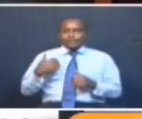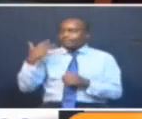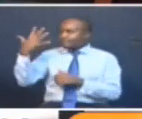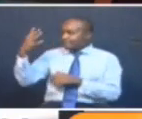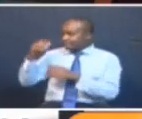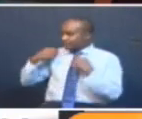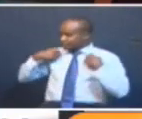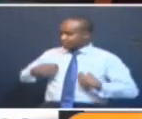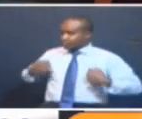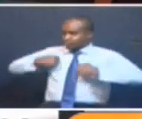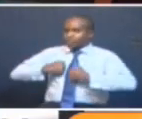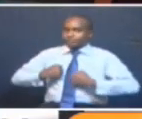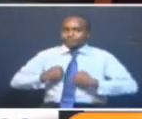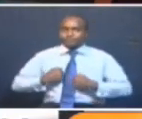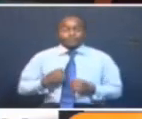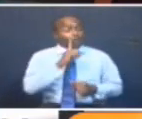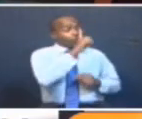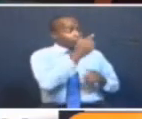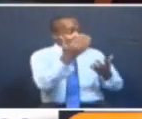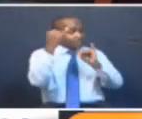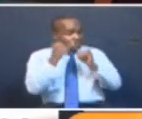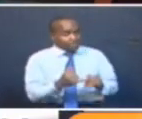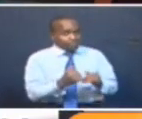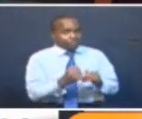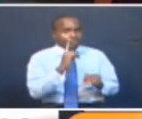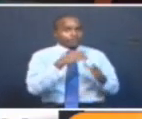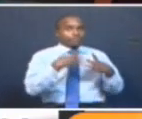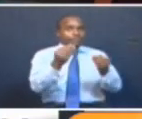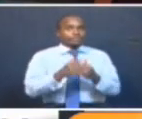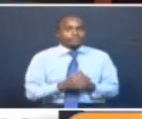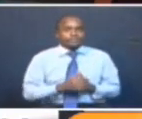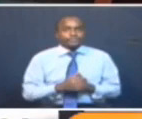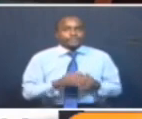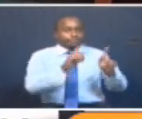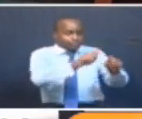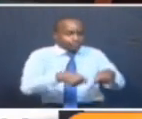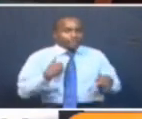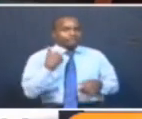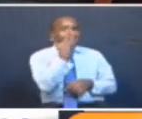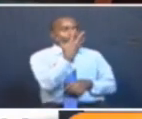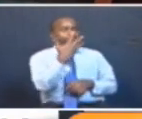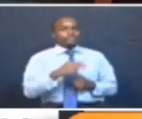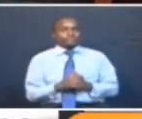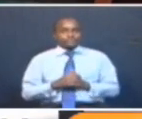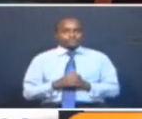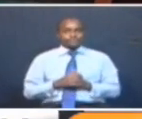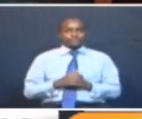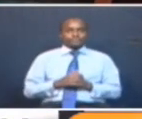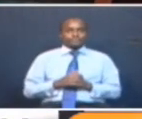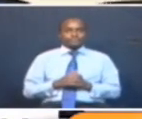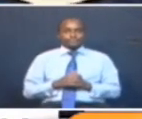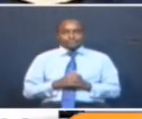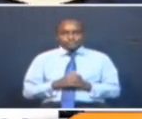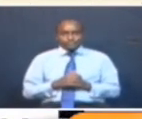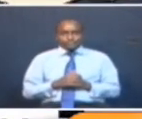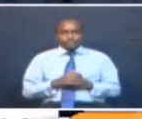in. Another goes out. How many shoes? 5, that's it. Total 5 suits. In the